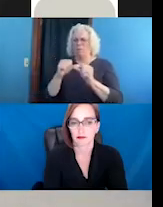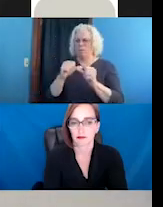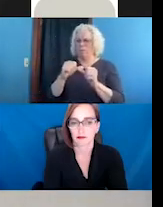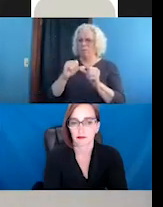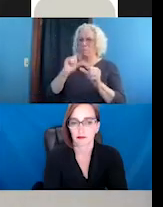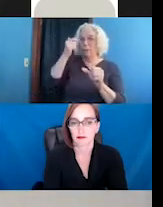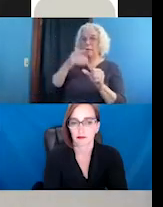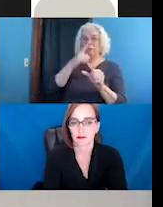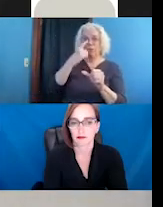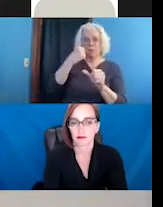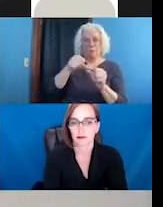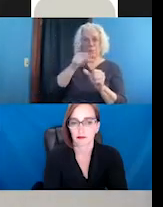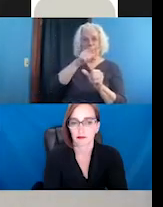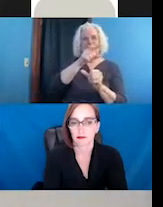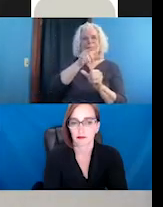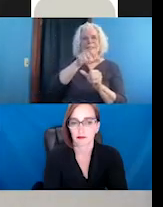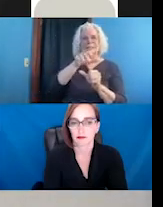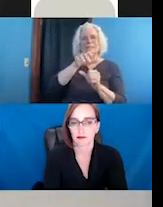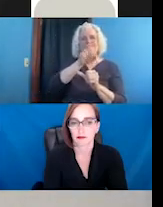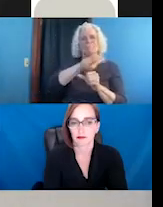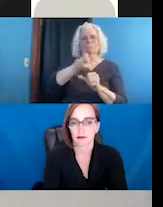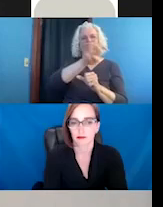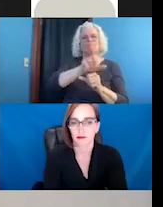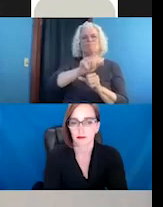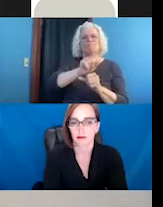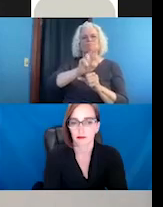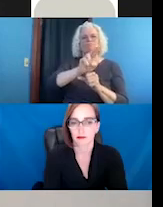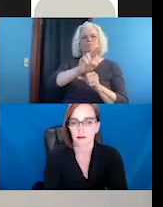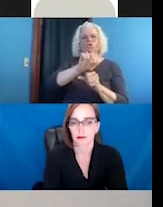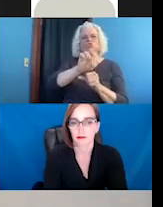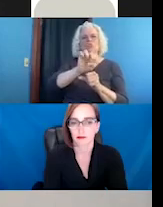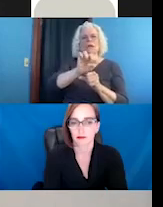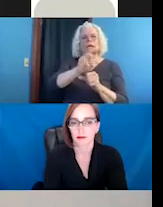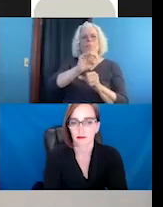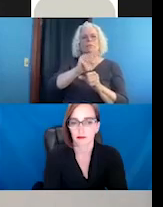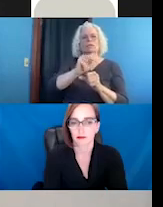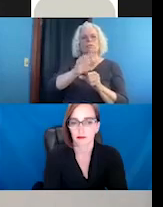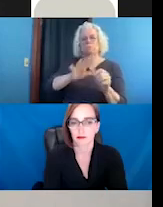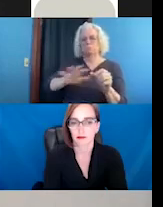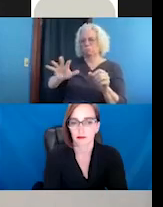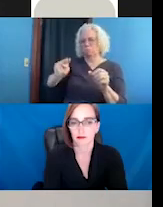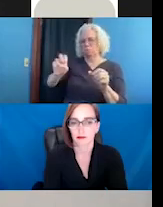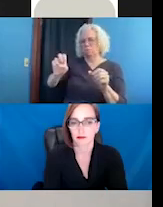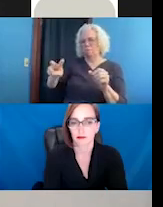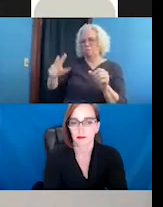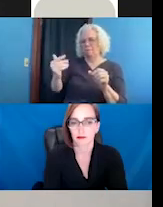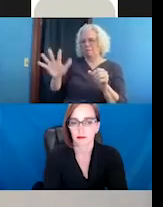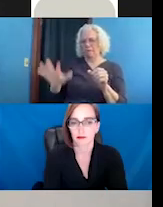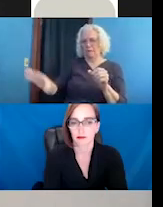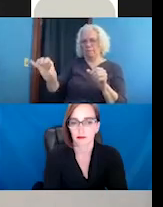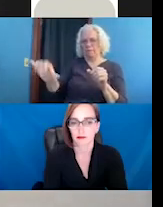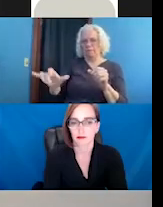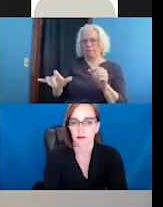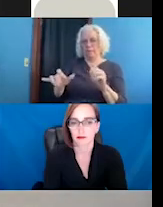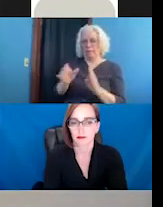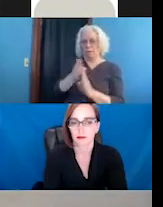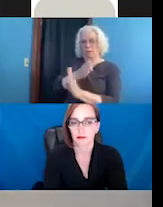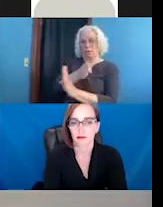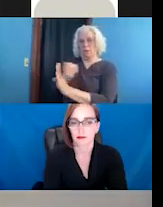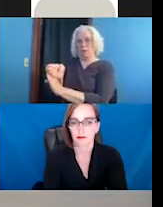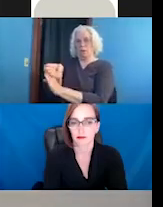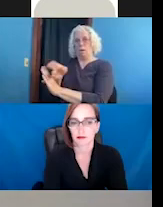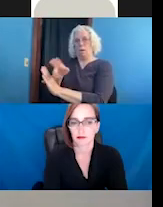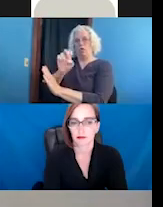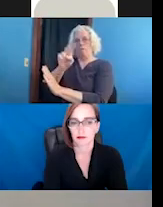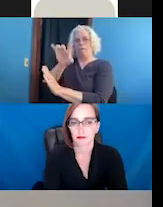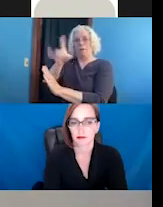a trade mission somewhere around the 15th. And so we were trying to aim for a November 8th meeting as